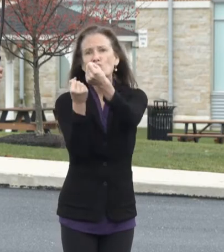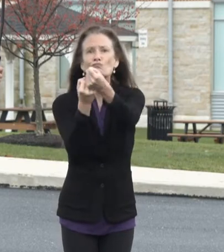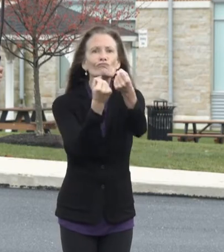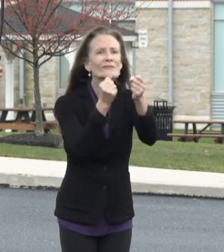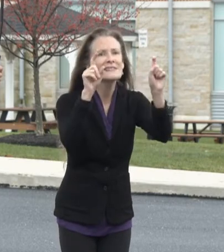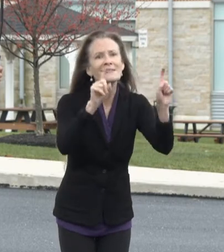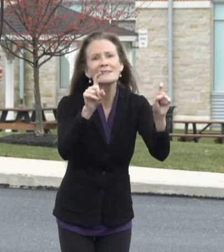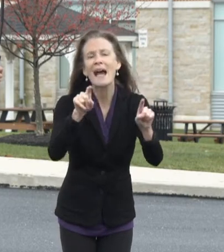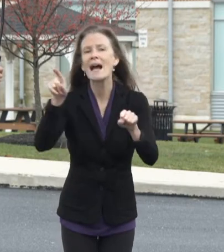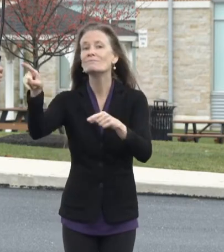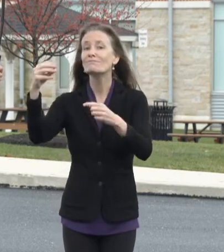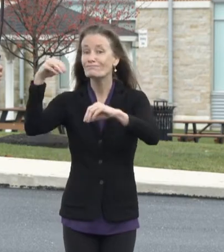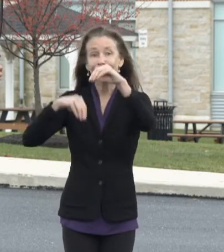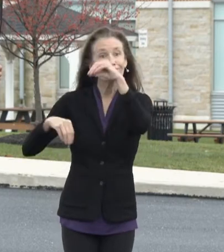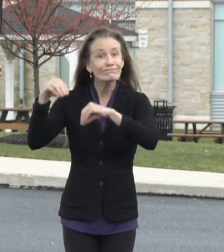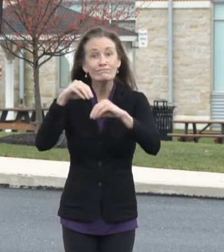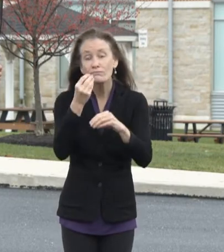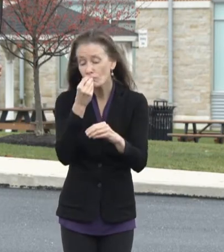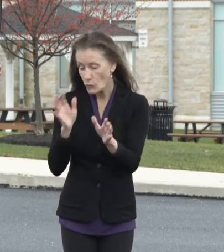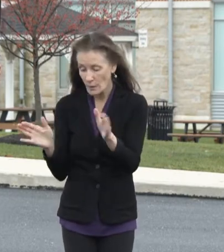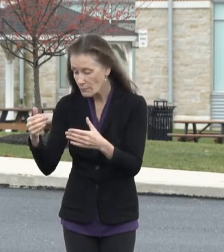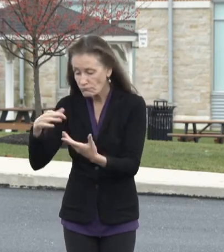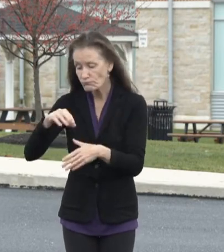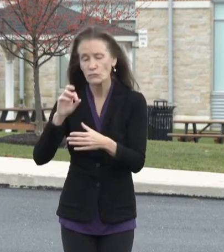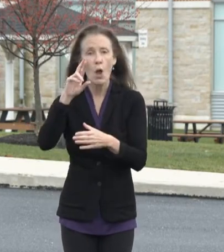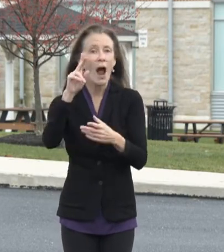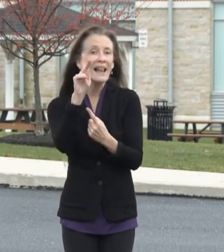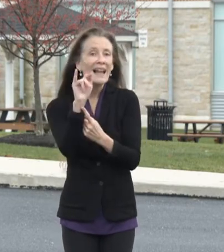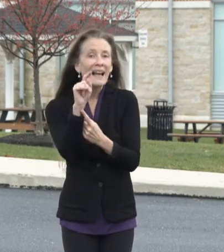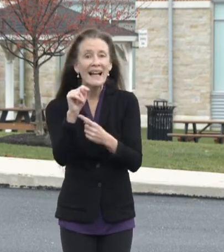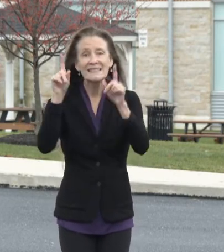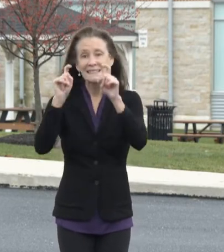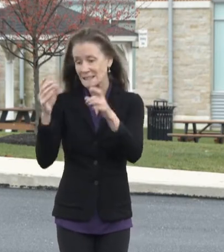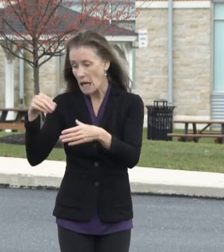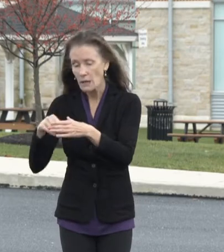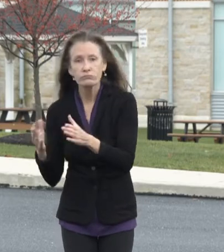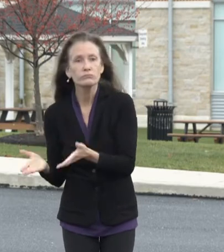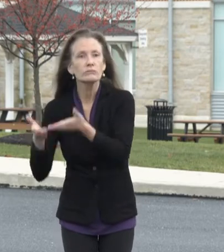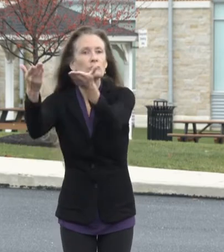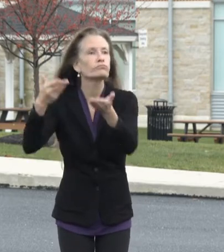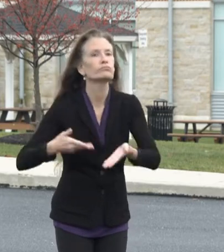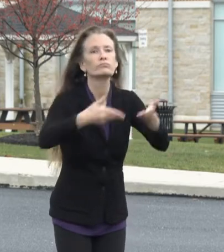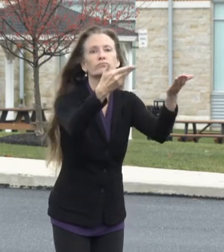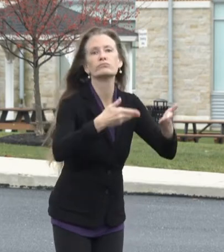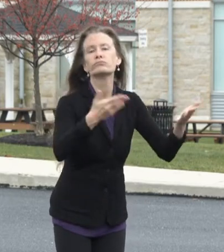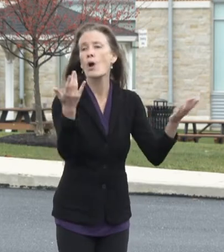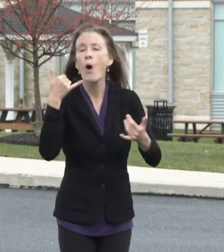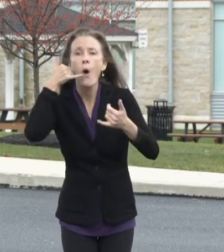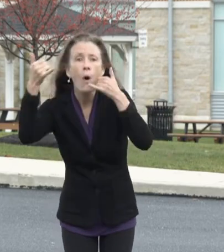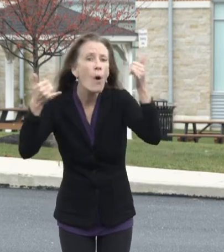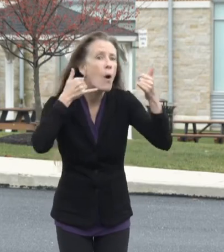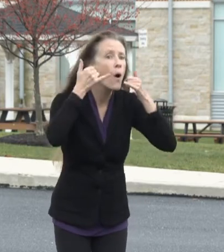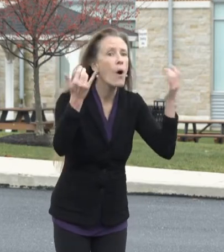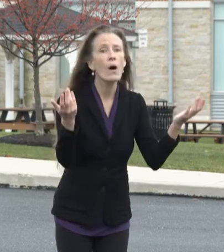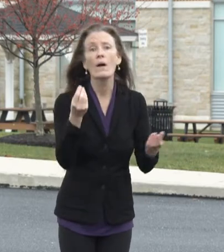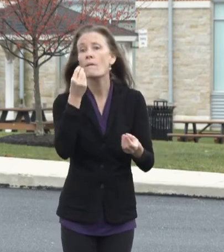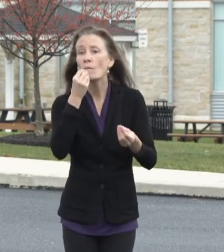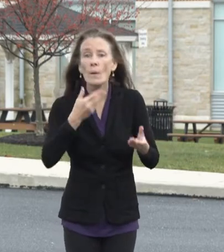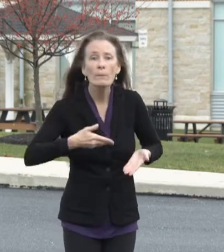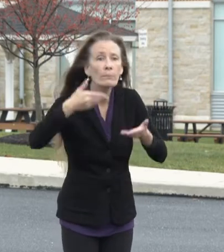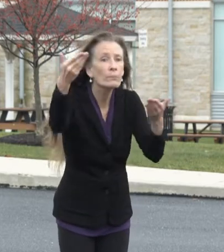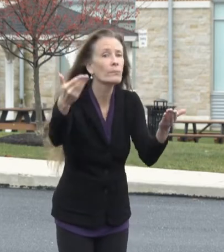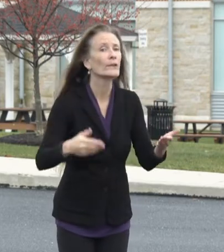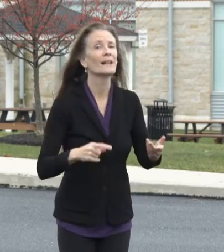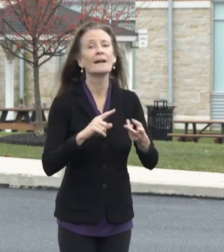kits, conducting contact tracing, staffing food banks, and as we've heard, assisting long-term care facilities.